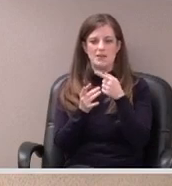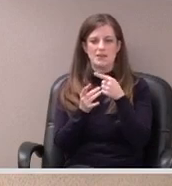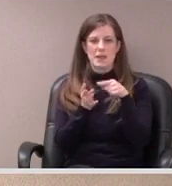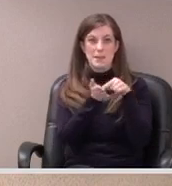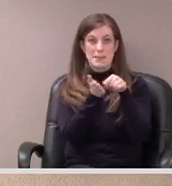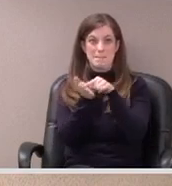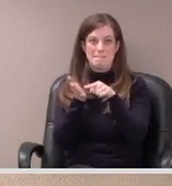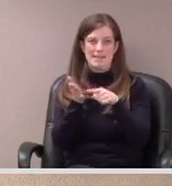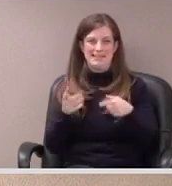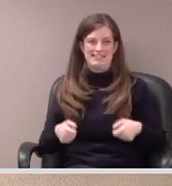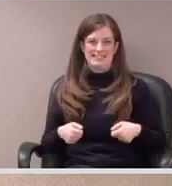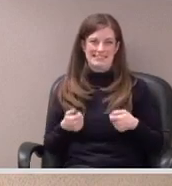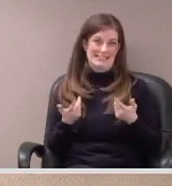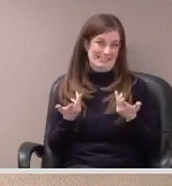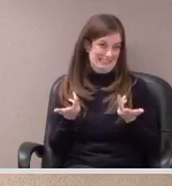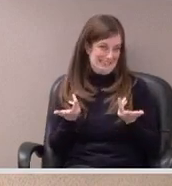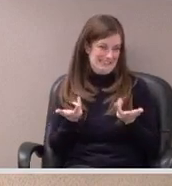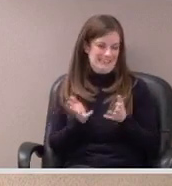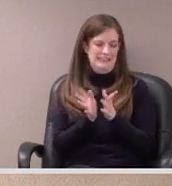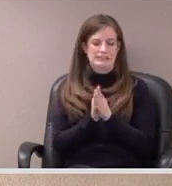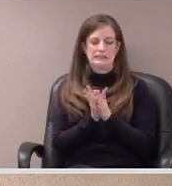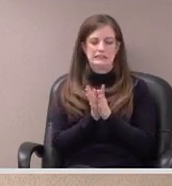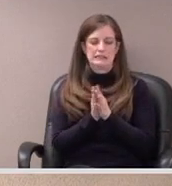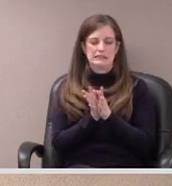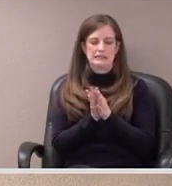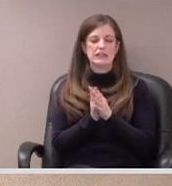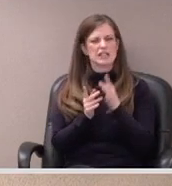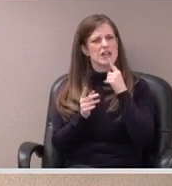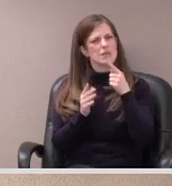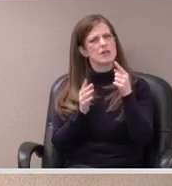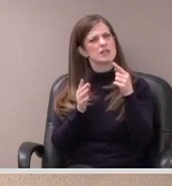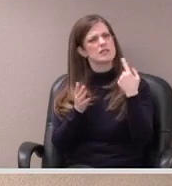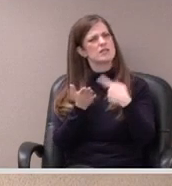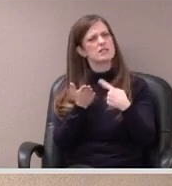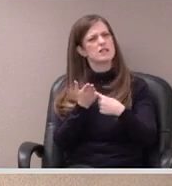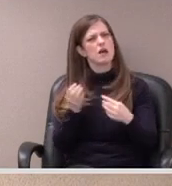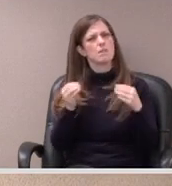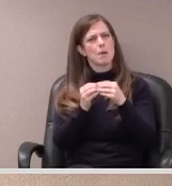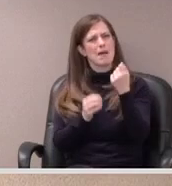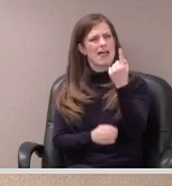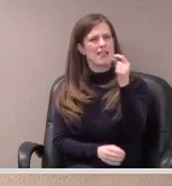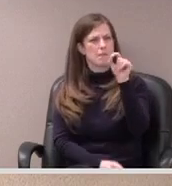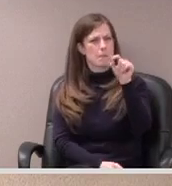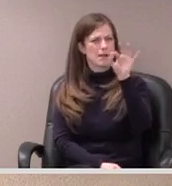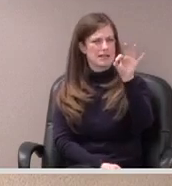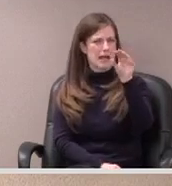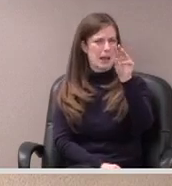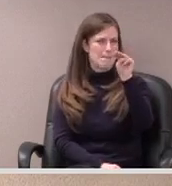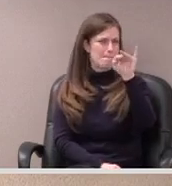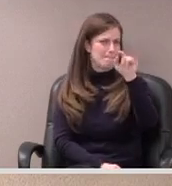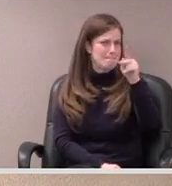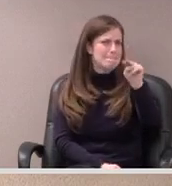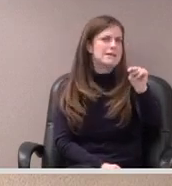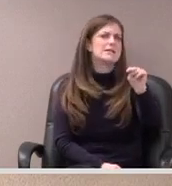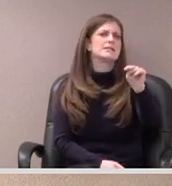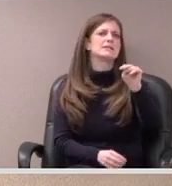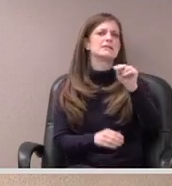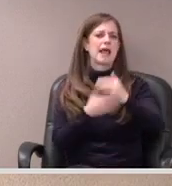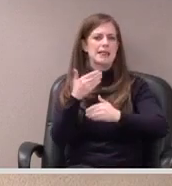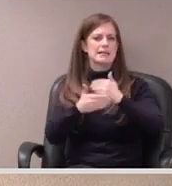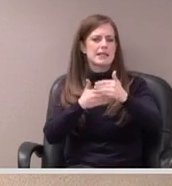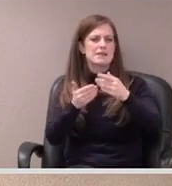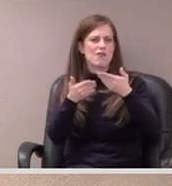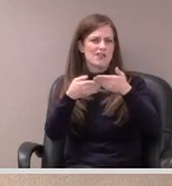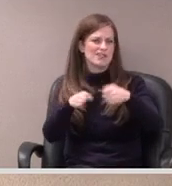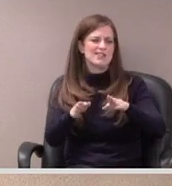spending. So can we talk a little bit more about the $11.9 million in the steps and the general fund? Mm-hmm. Is that